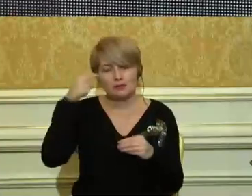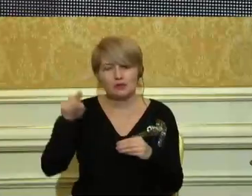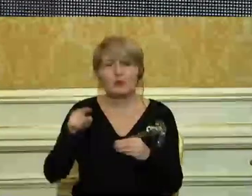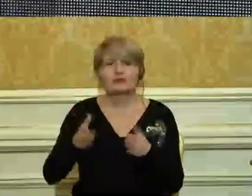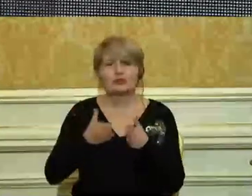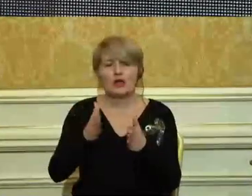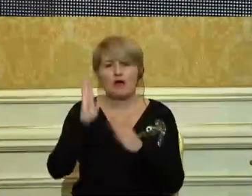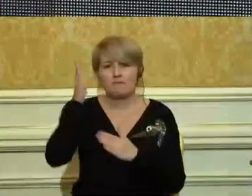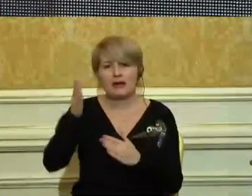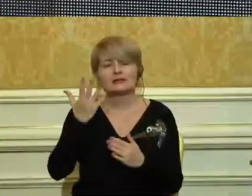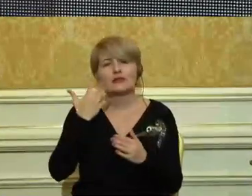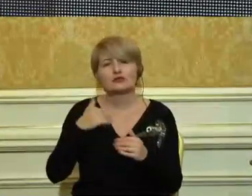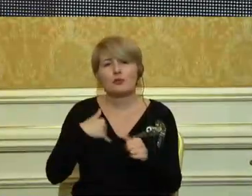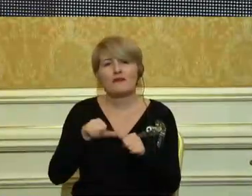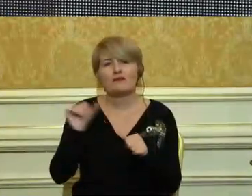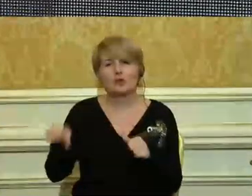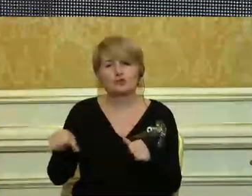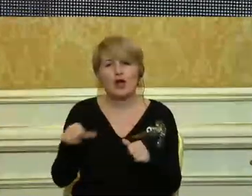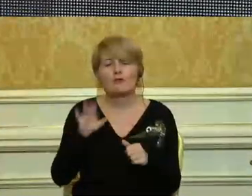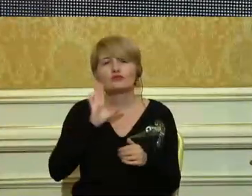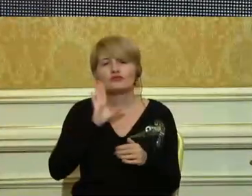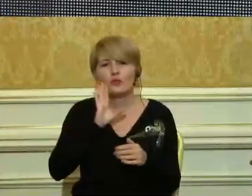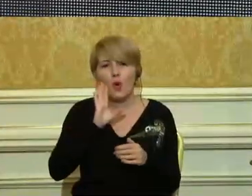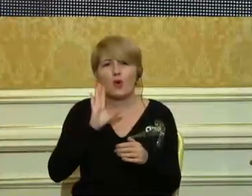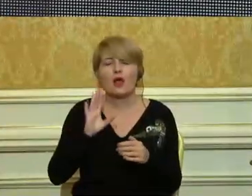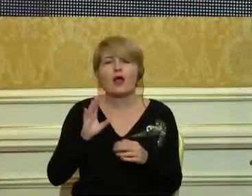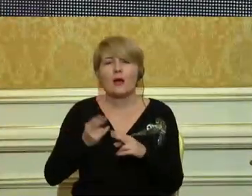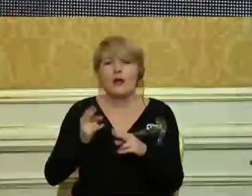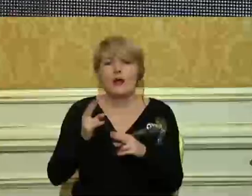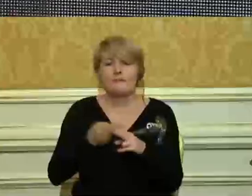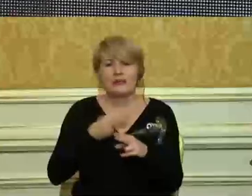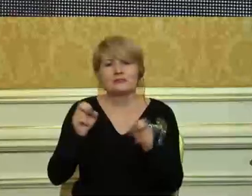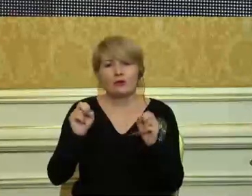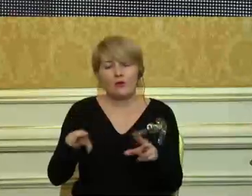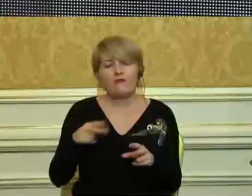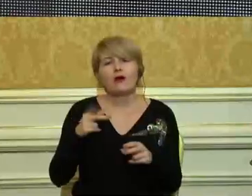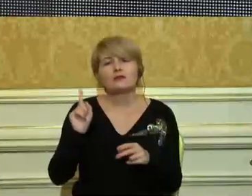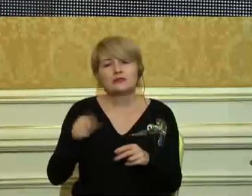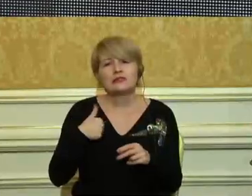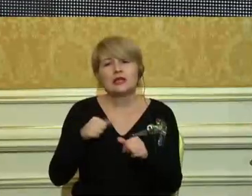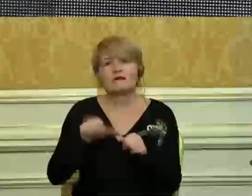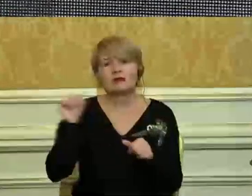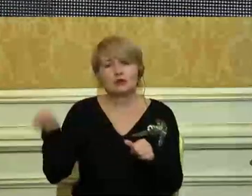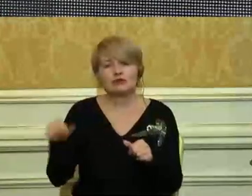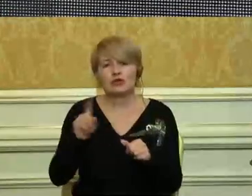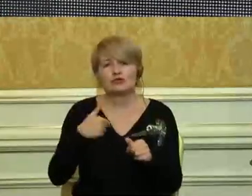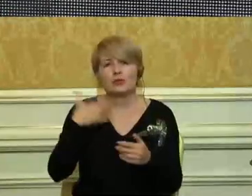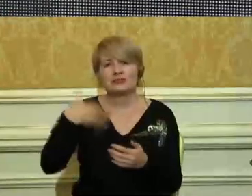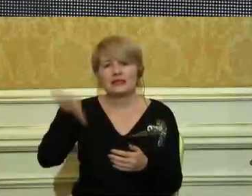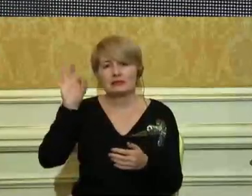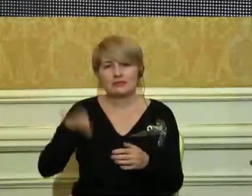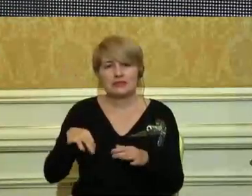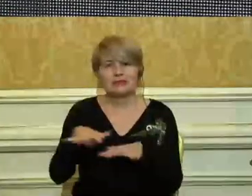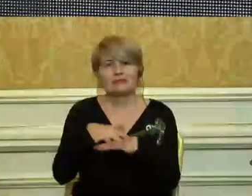Excluding women means only tapping into 50% of the population's brain power to solve what are really our most urgent